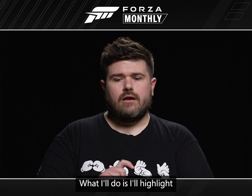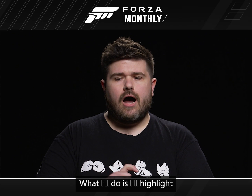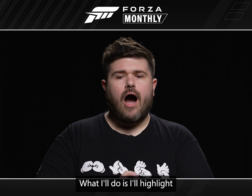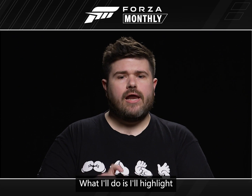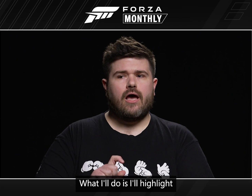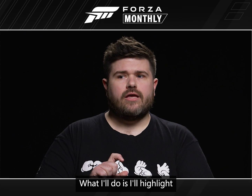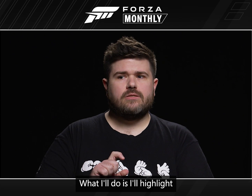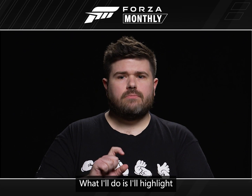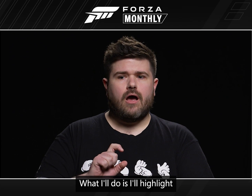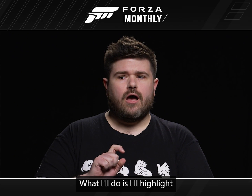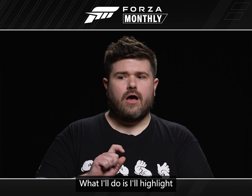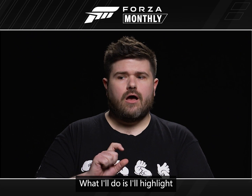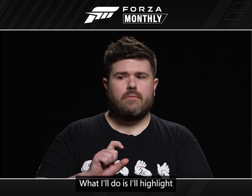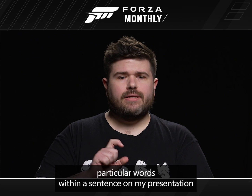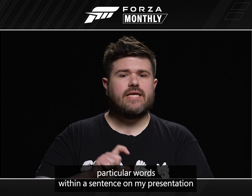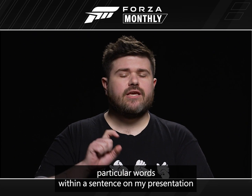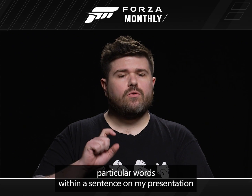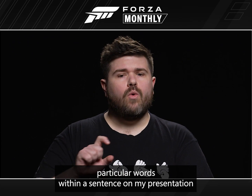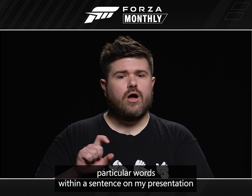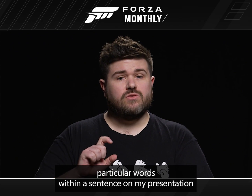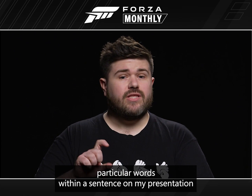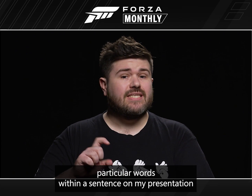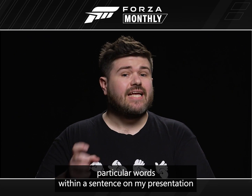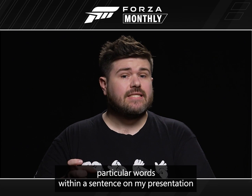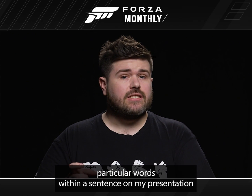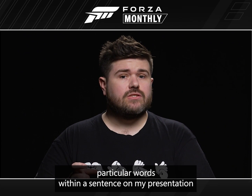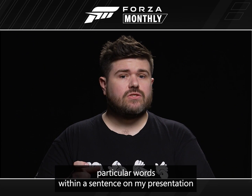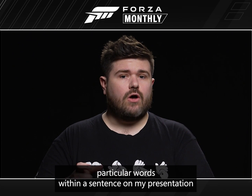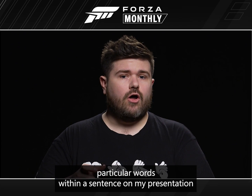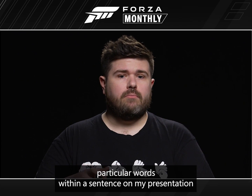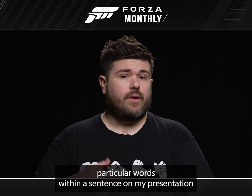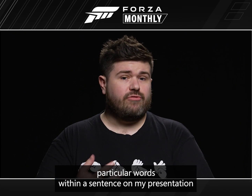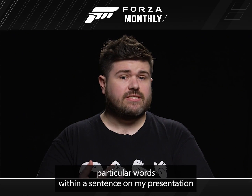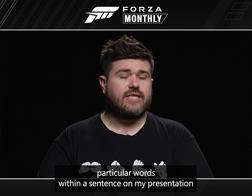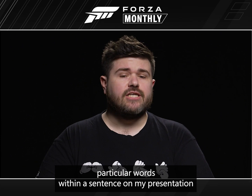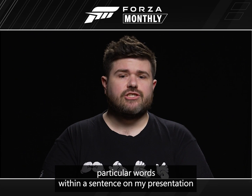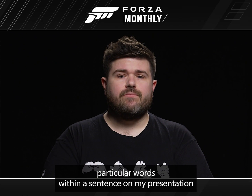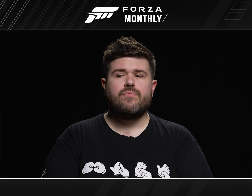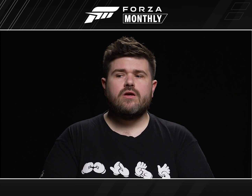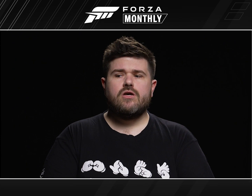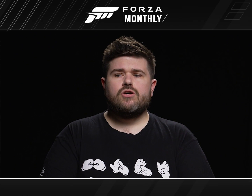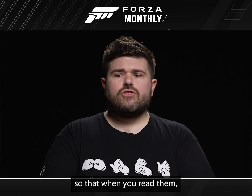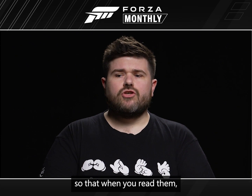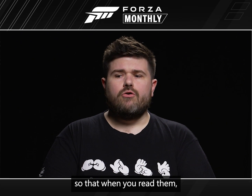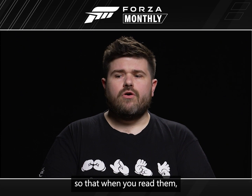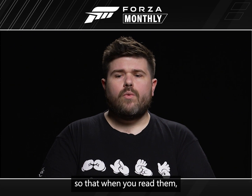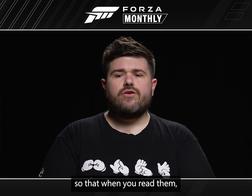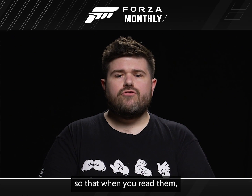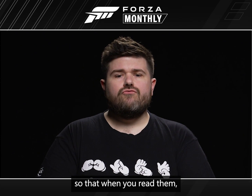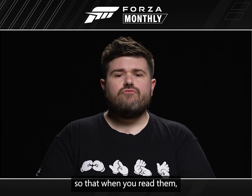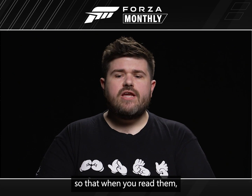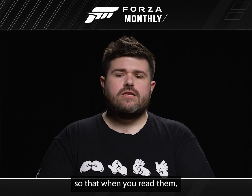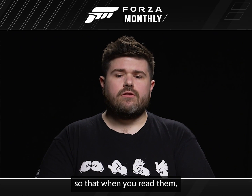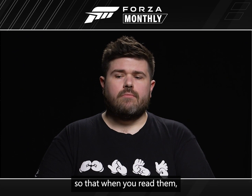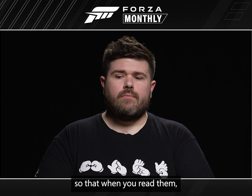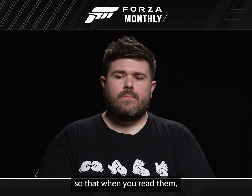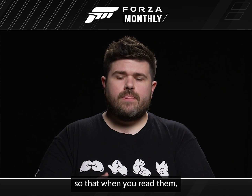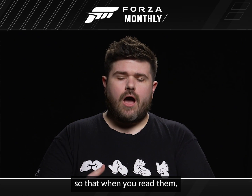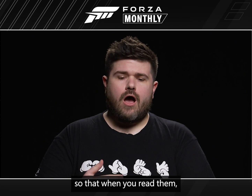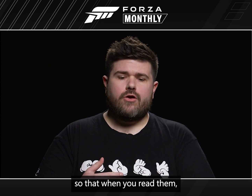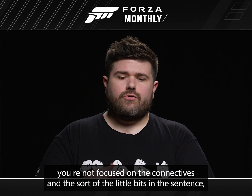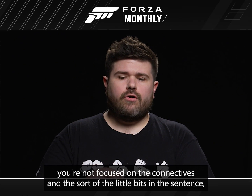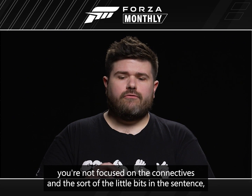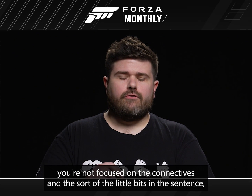is I'll highlight particular words within a sentence on my presentation so that when you read